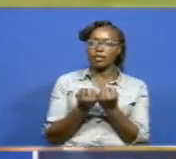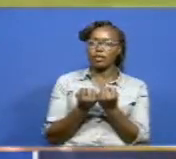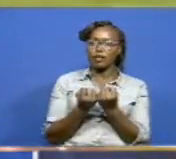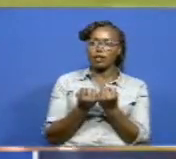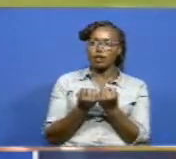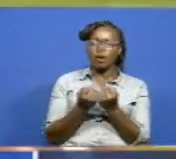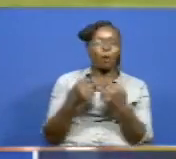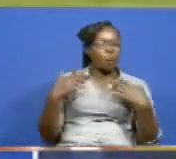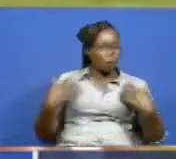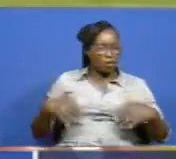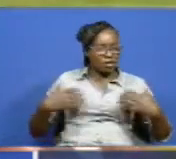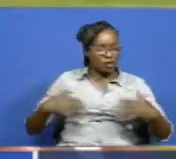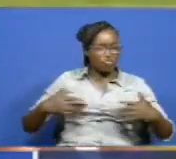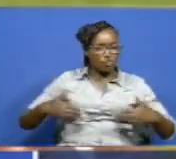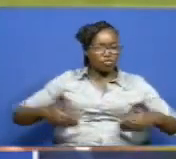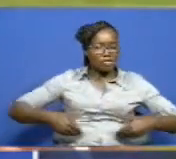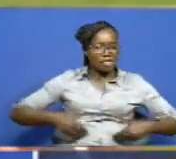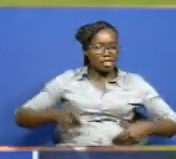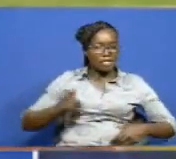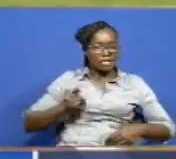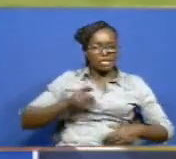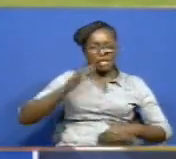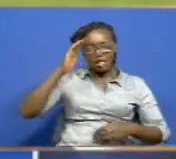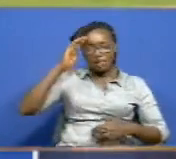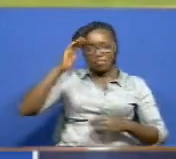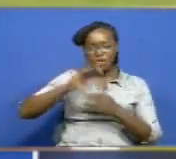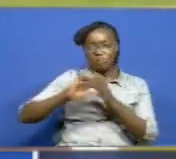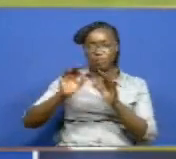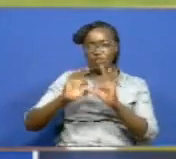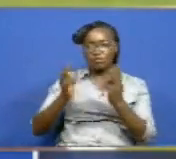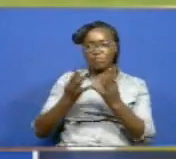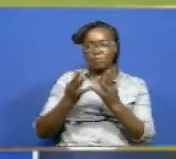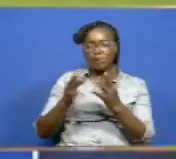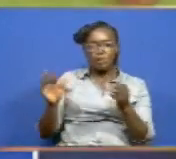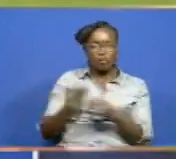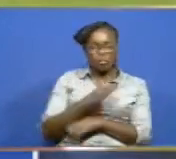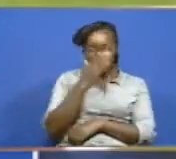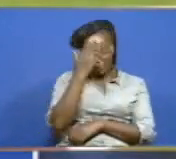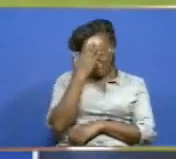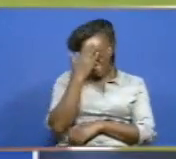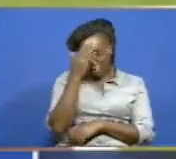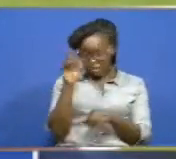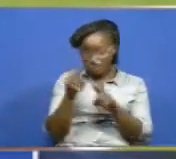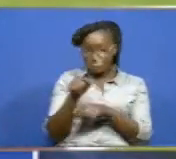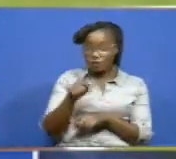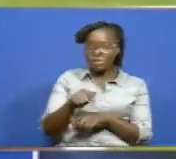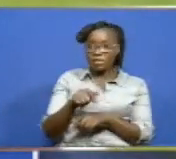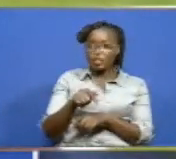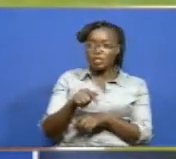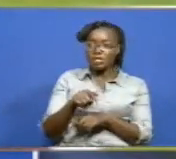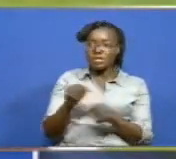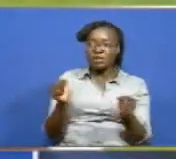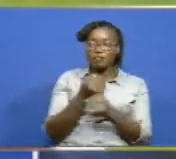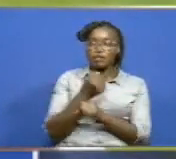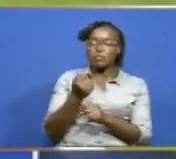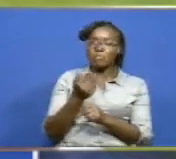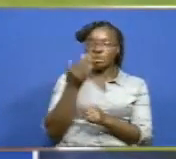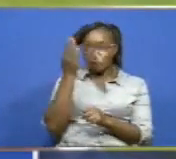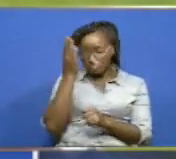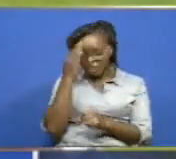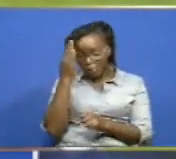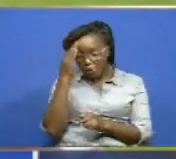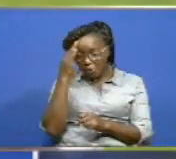lady, young lady. I believe in the family she was the most humble. Even today you can't know she's a big woman. She's fits